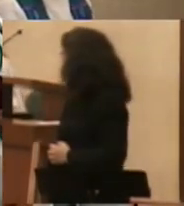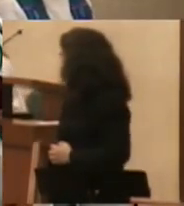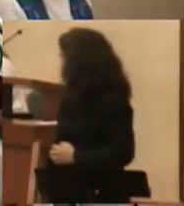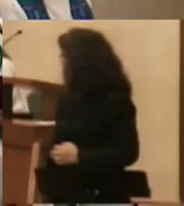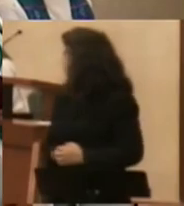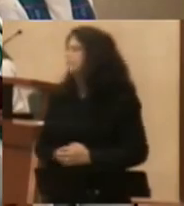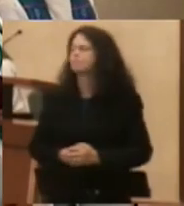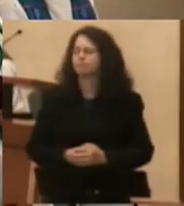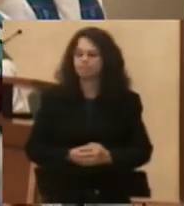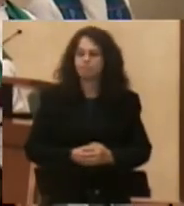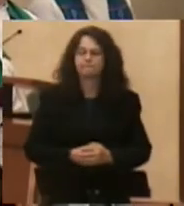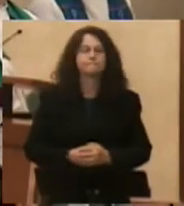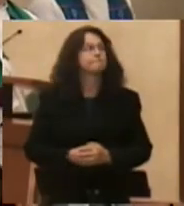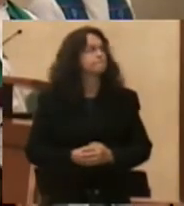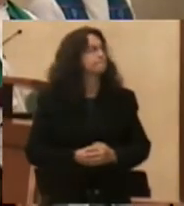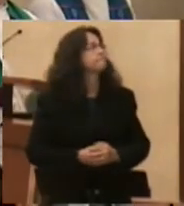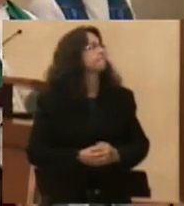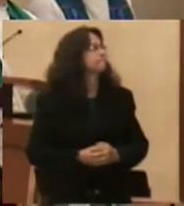it with me.